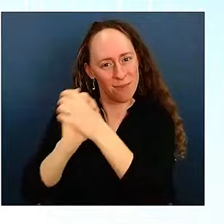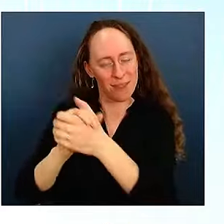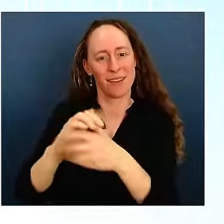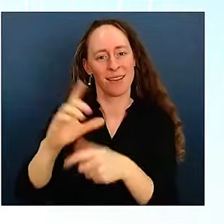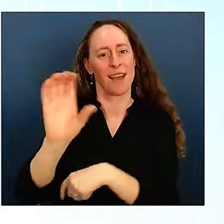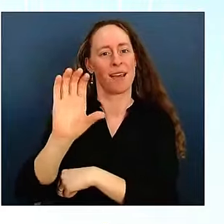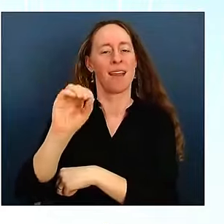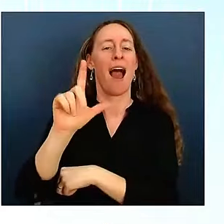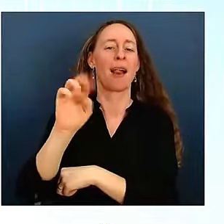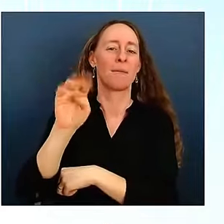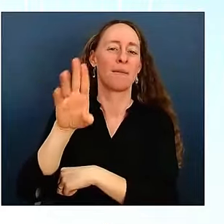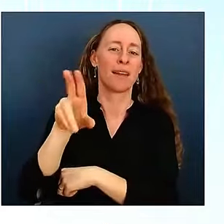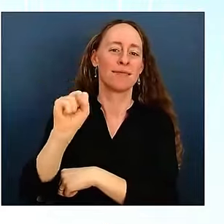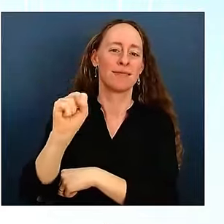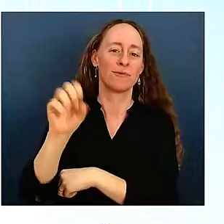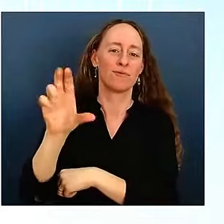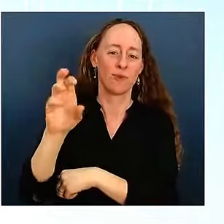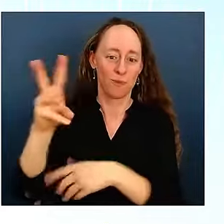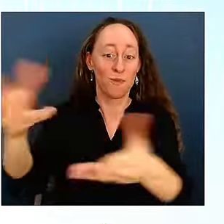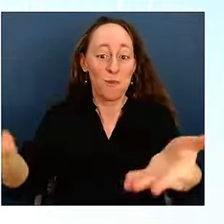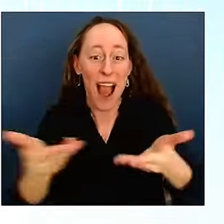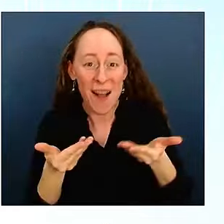House.